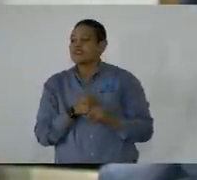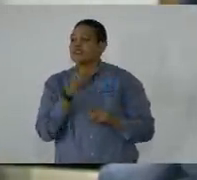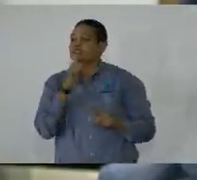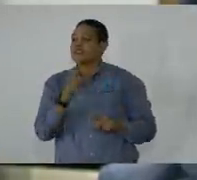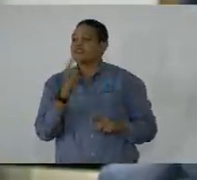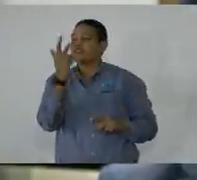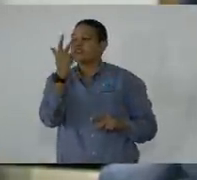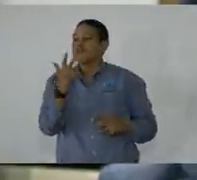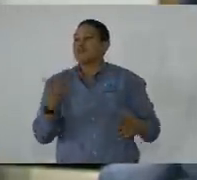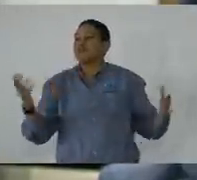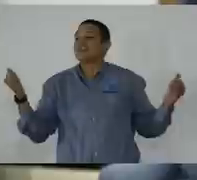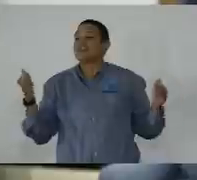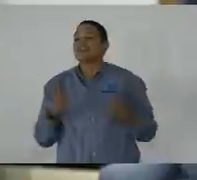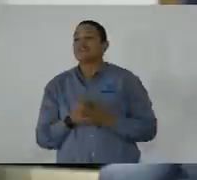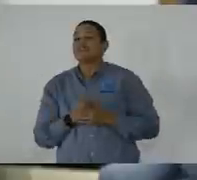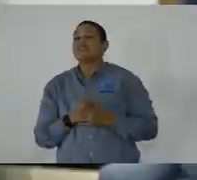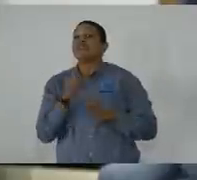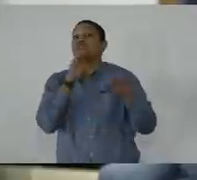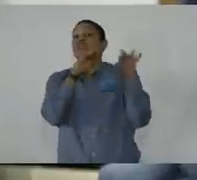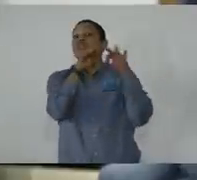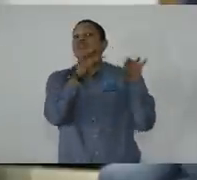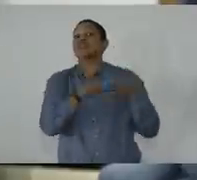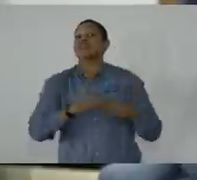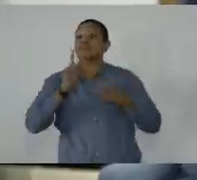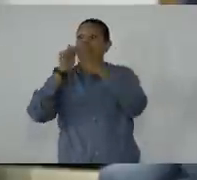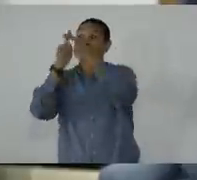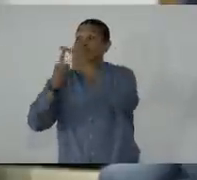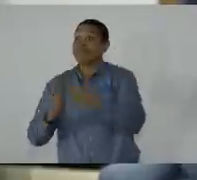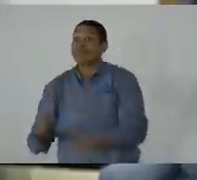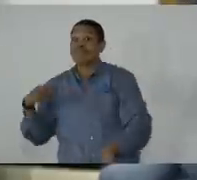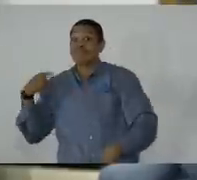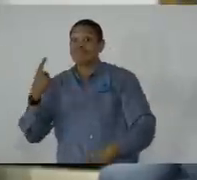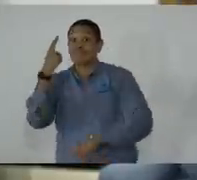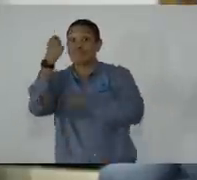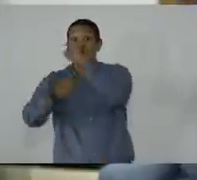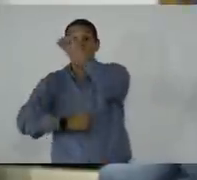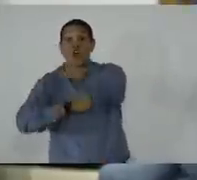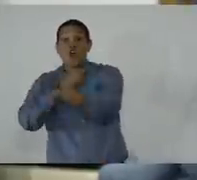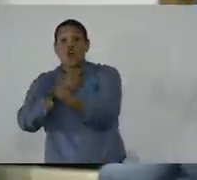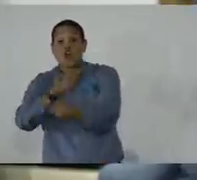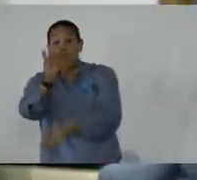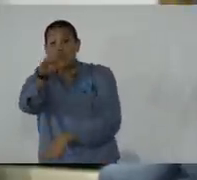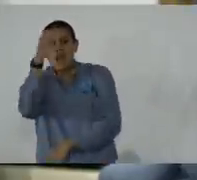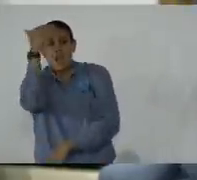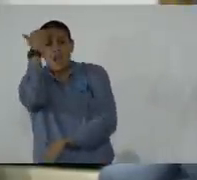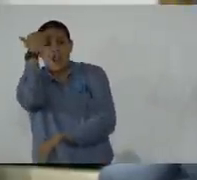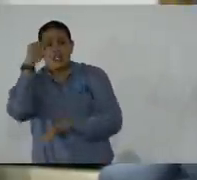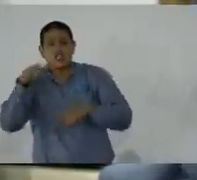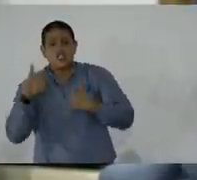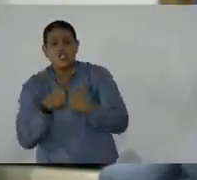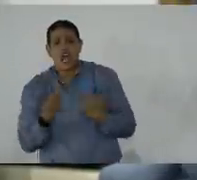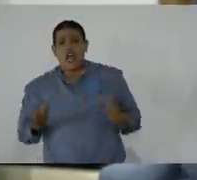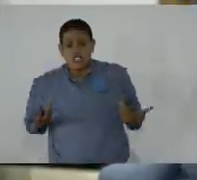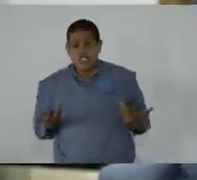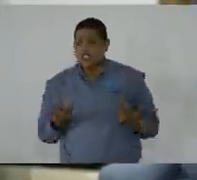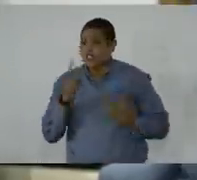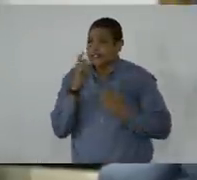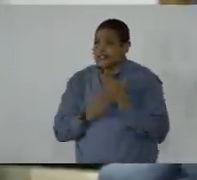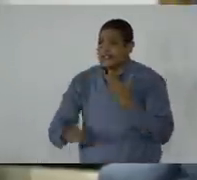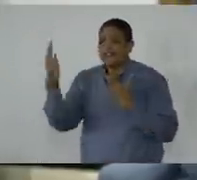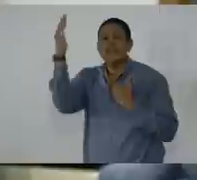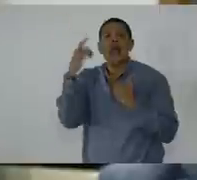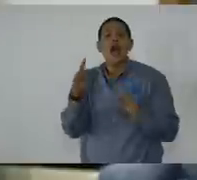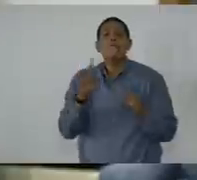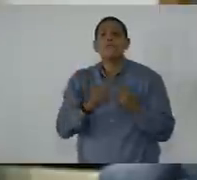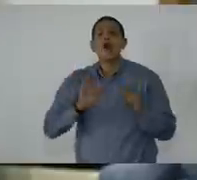things. To highlight the gains made over the last year, to acknowledge the challenges ahead of us and